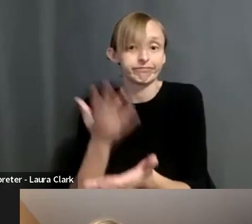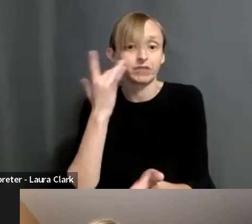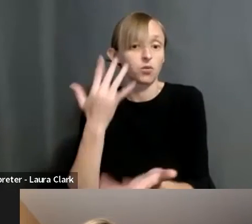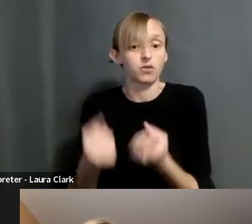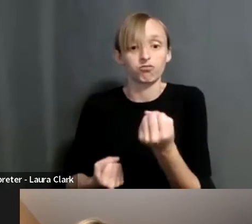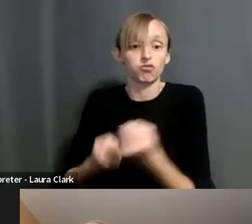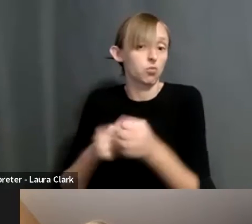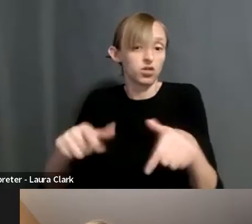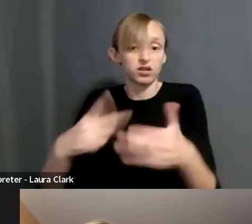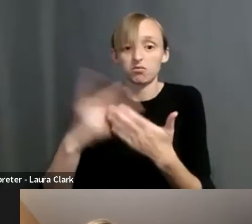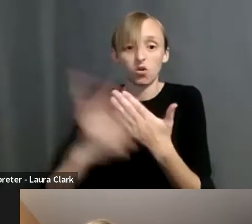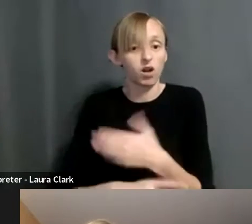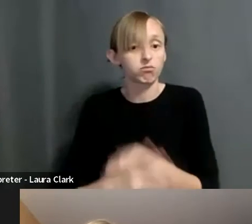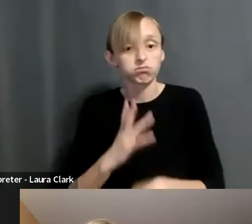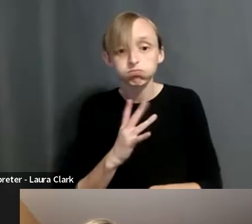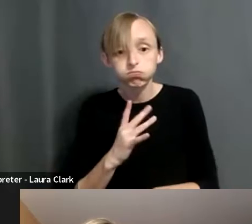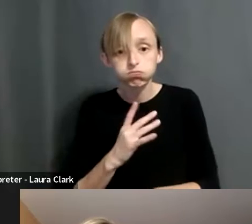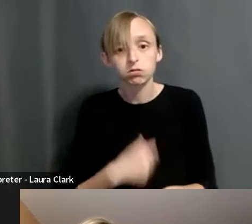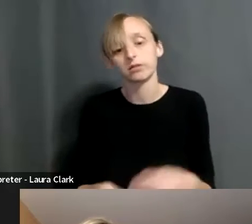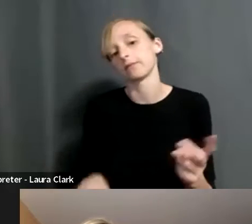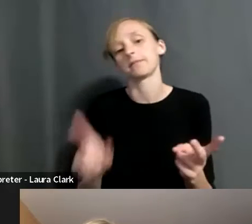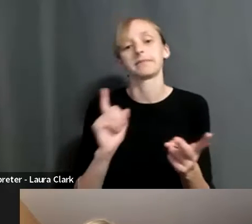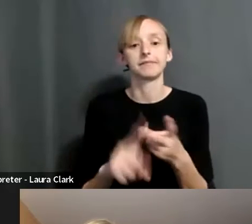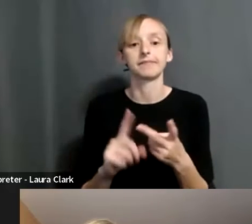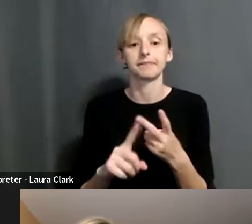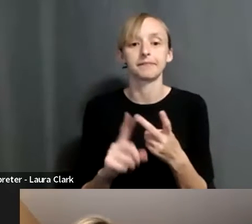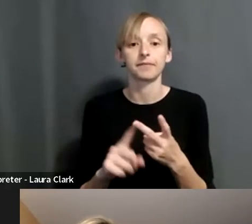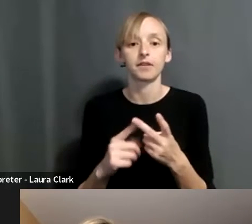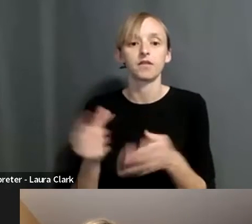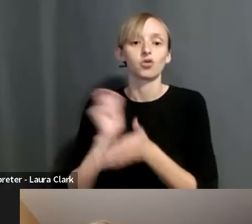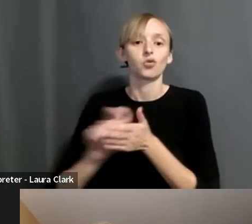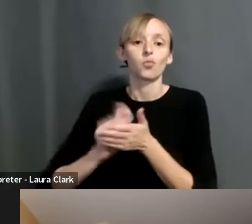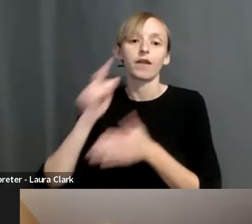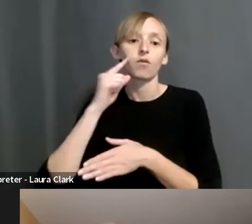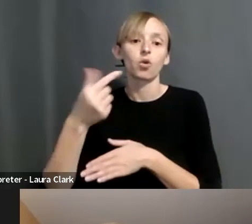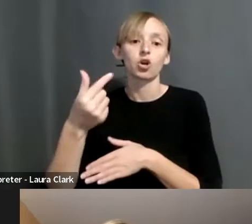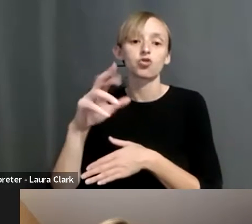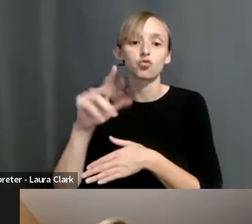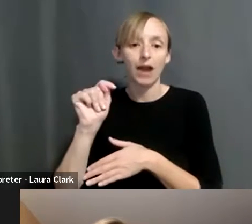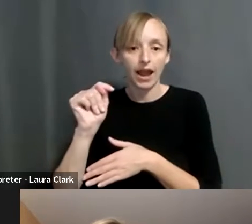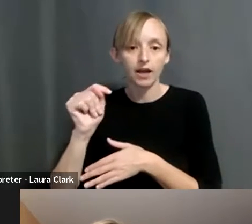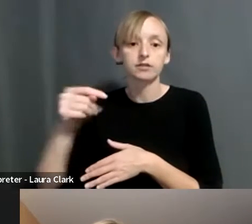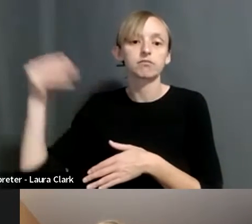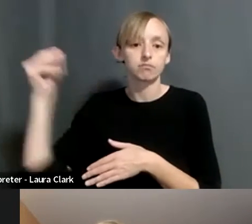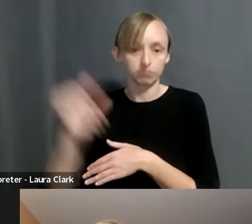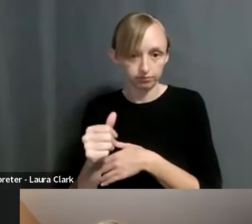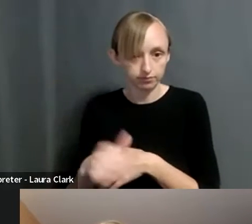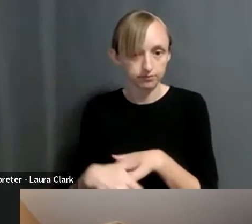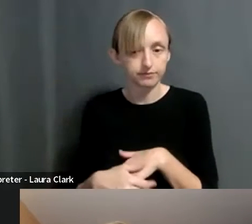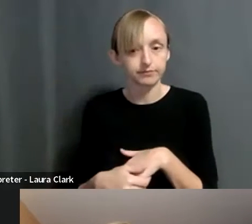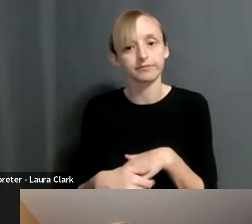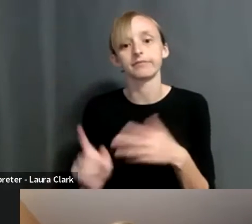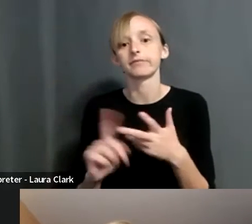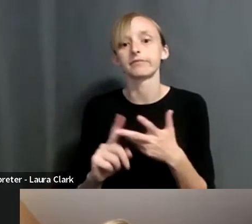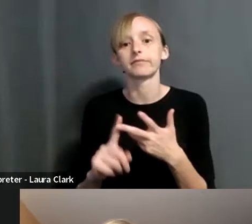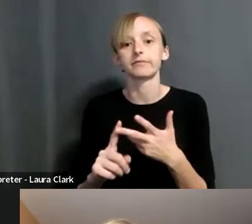the program. We do a lot of grant writing. Some people even do things like,